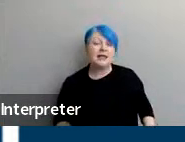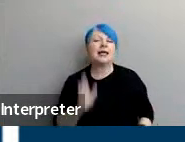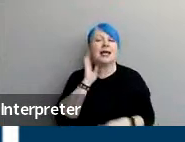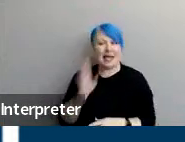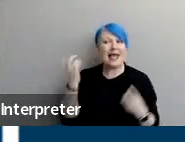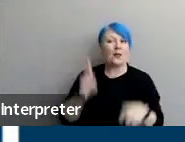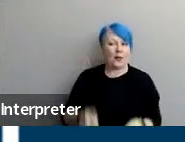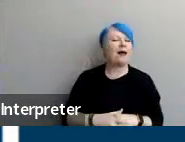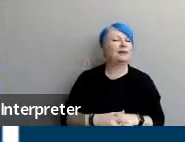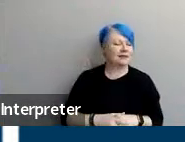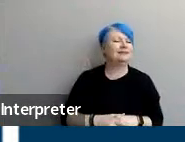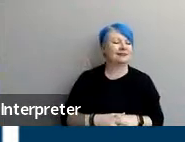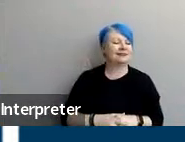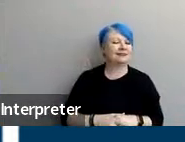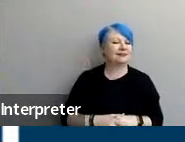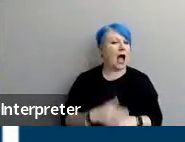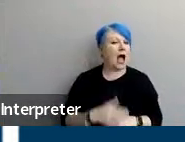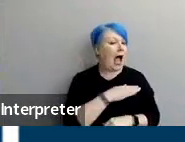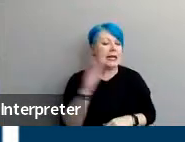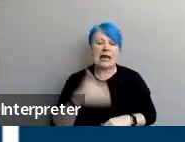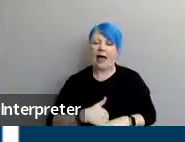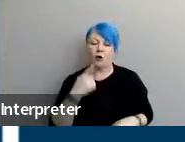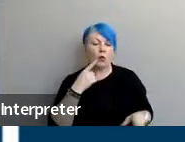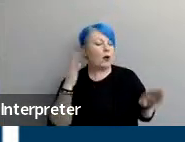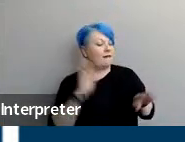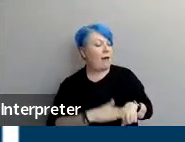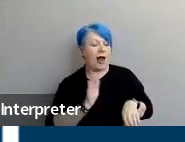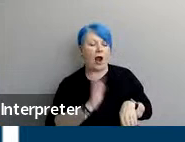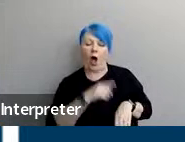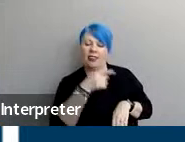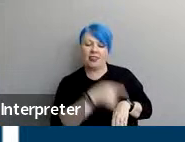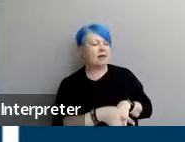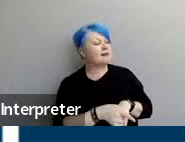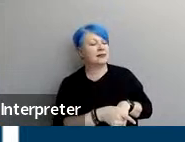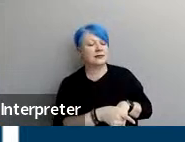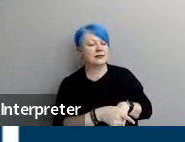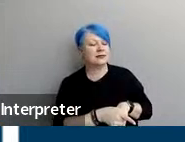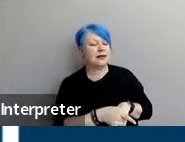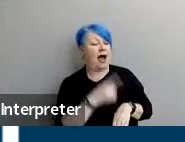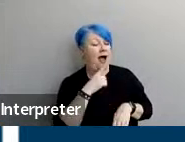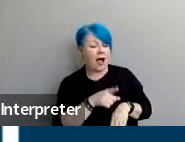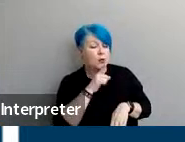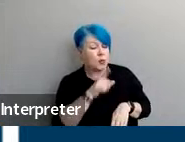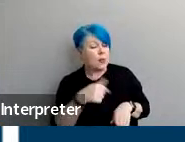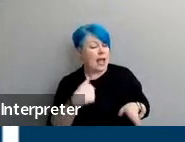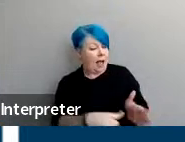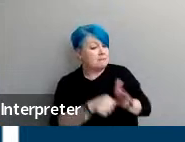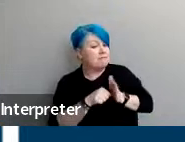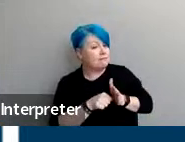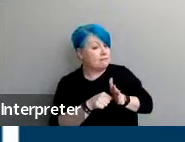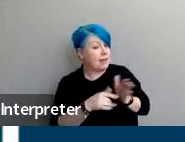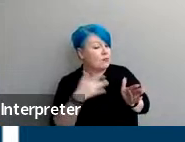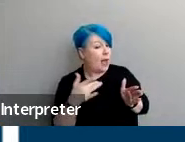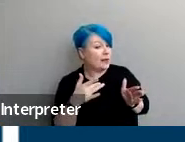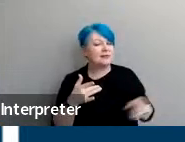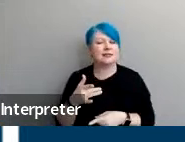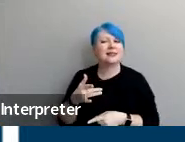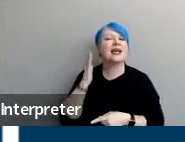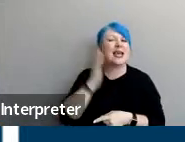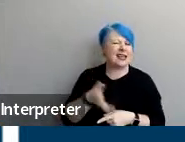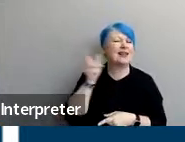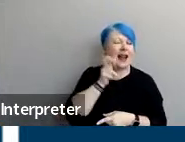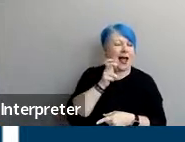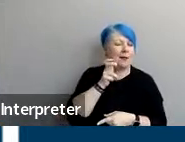It's going to happen. I've never bet on this one. It's going to happen, man. I'm impressed. It's going to happen. I hear good things.